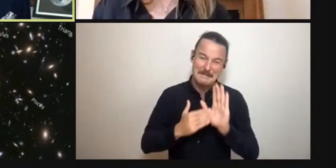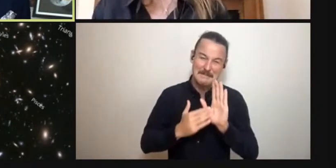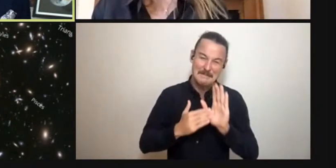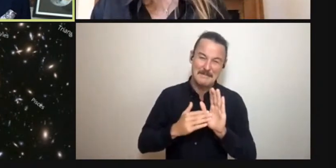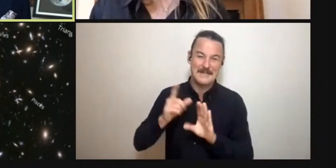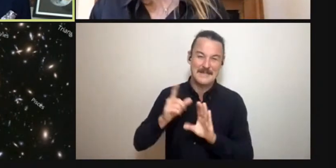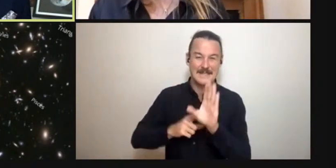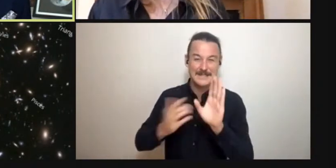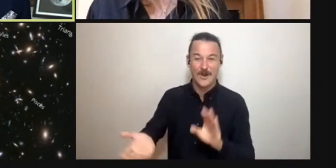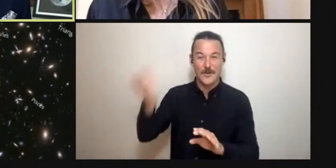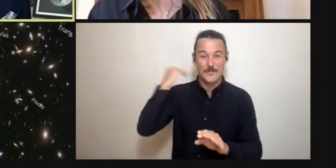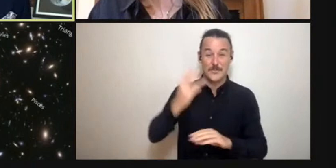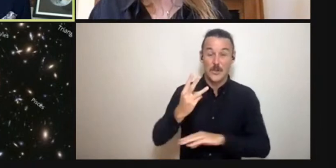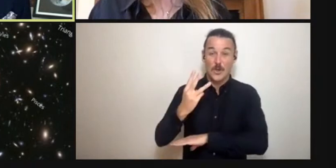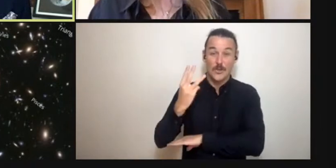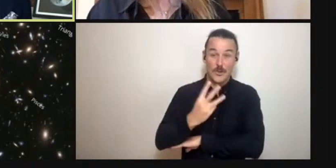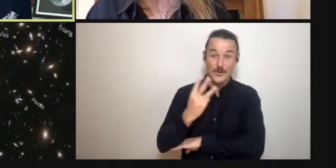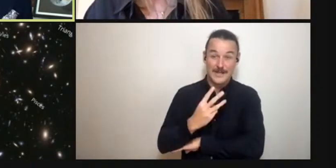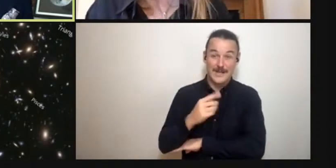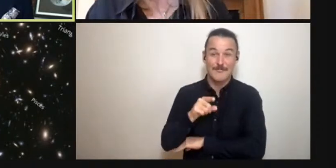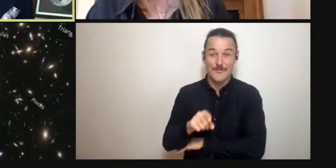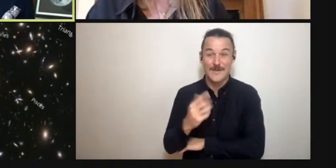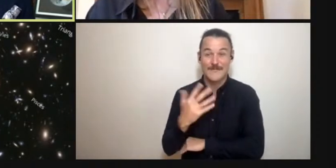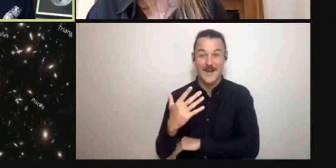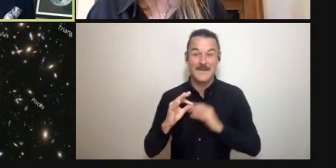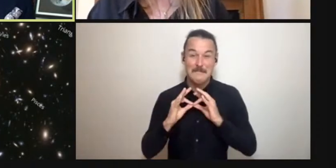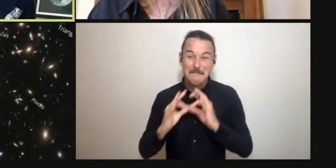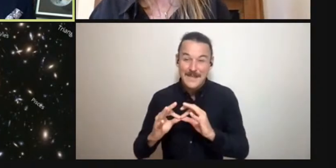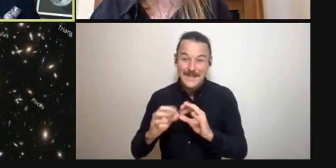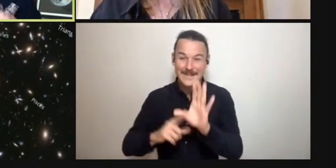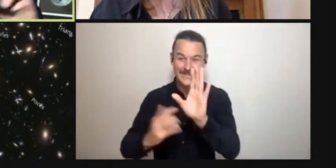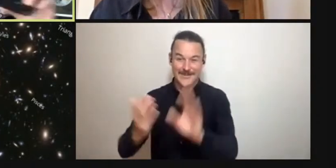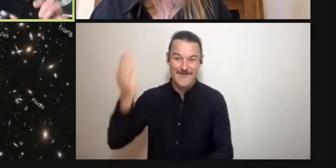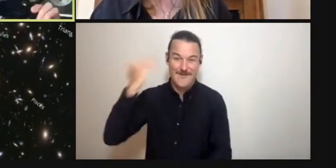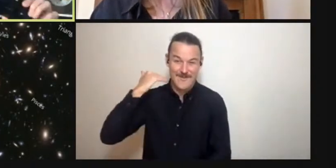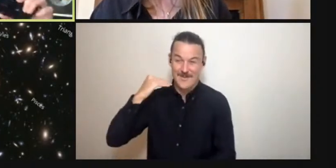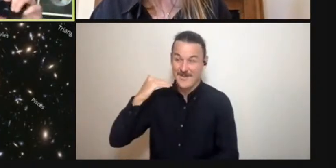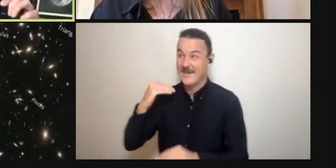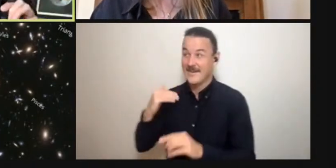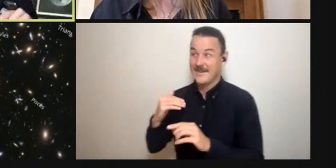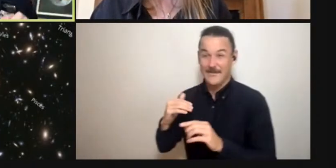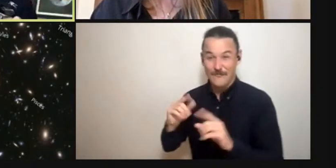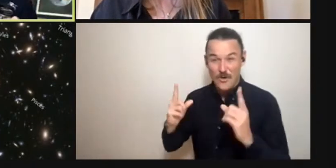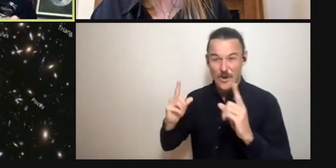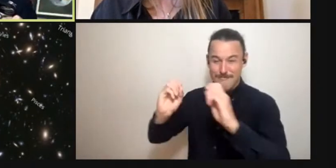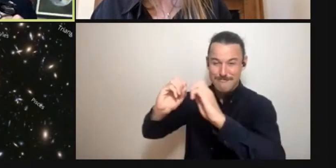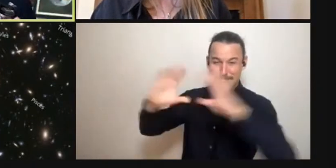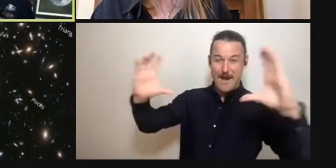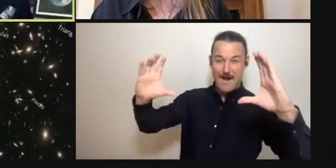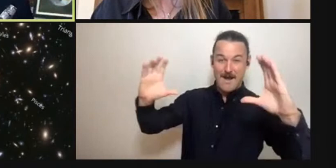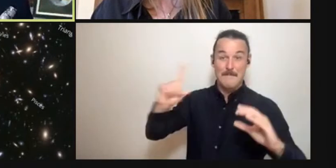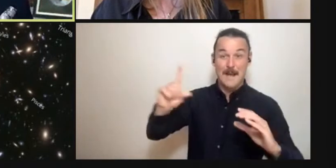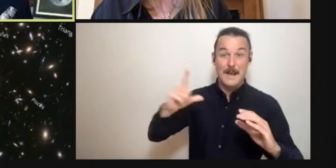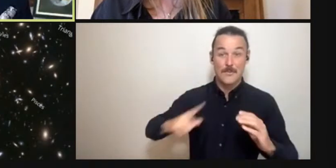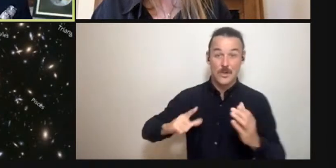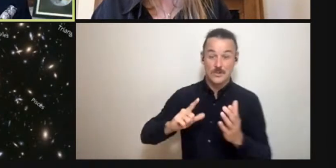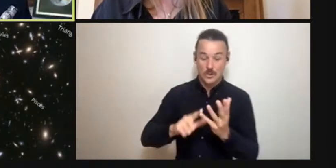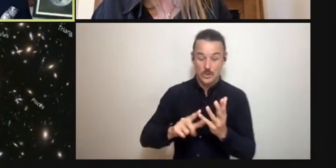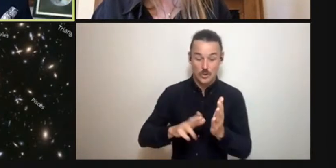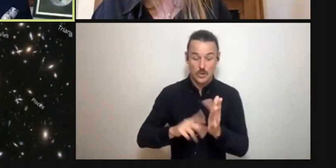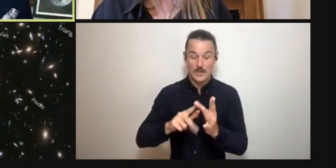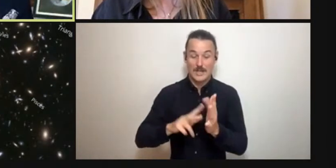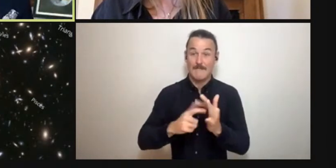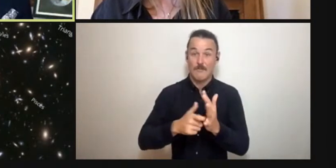billion years ago. Because the universe has expanded, they're not 13 billion light years away, which